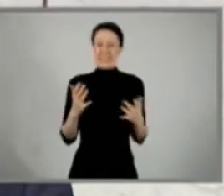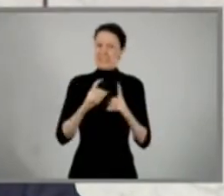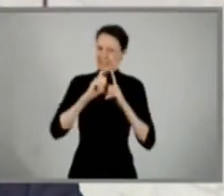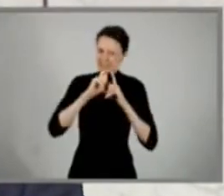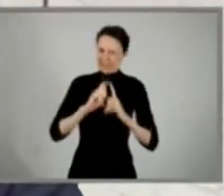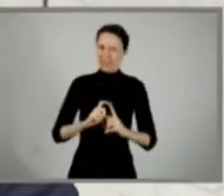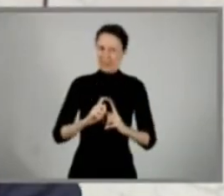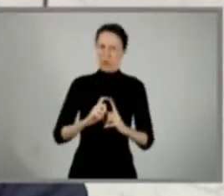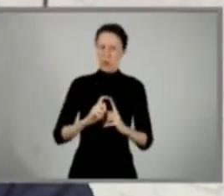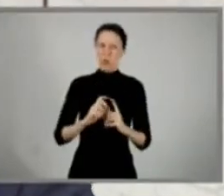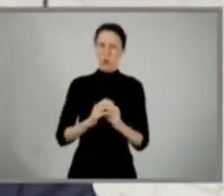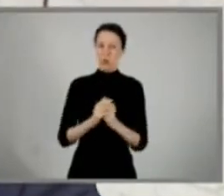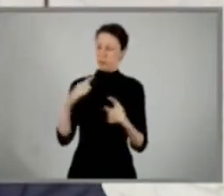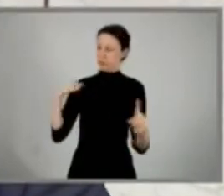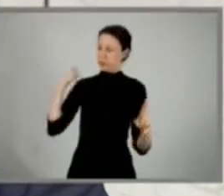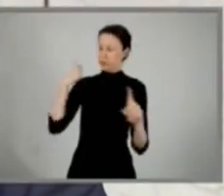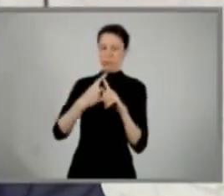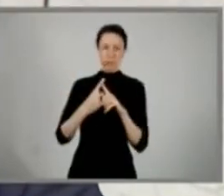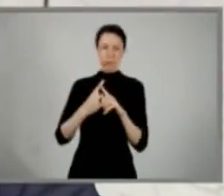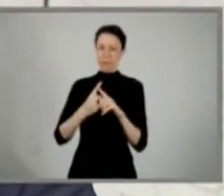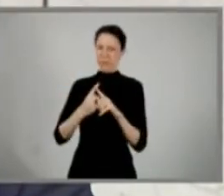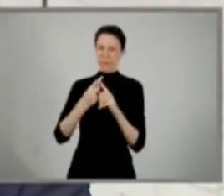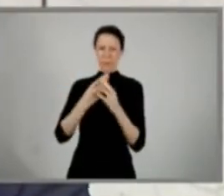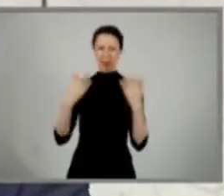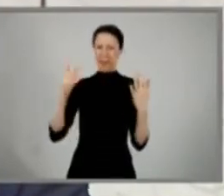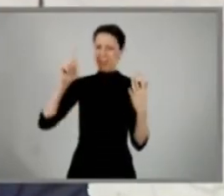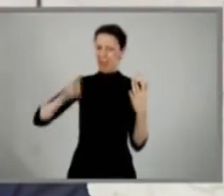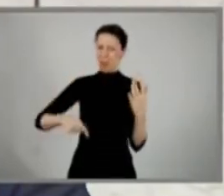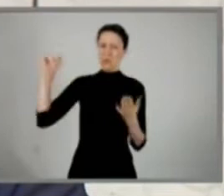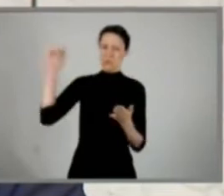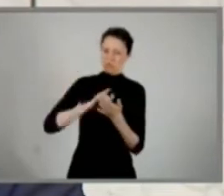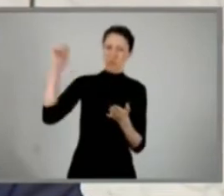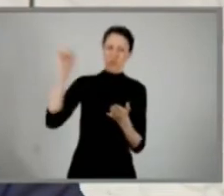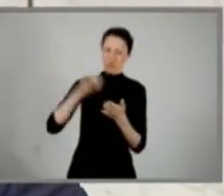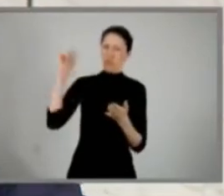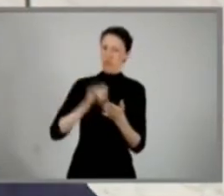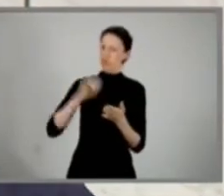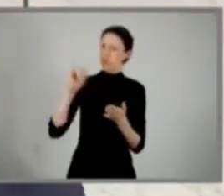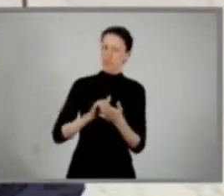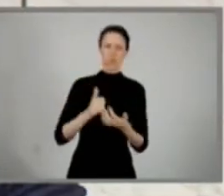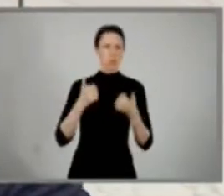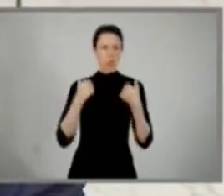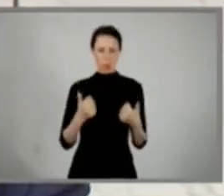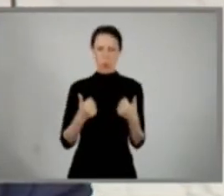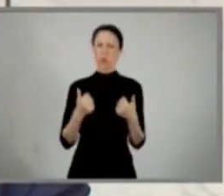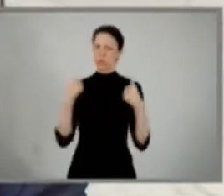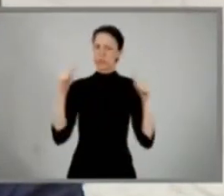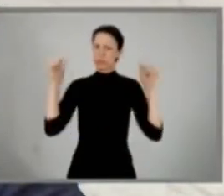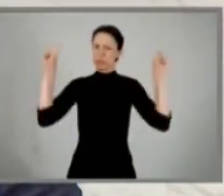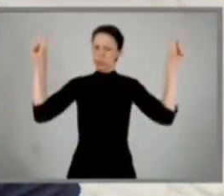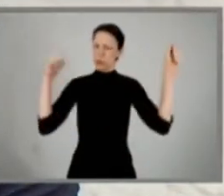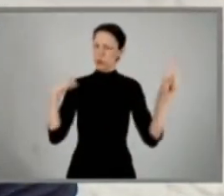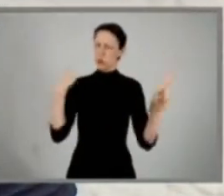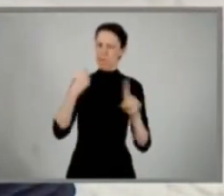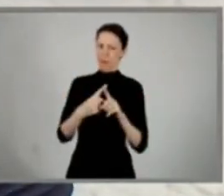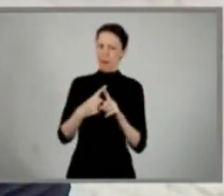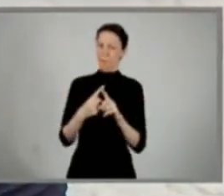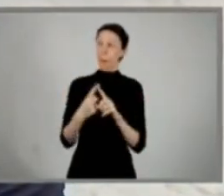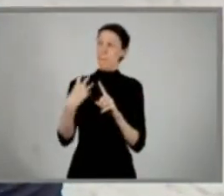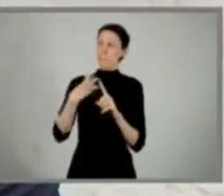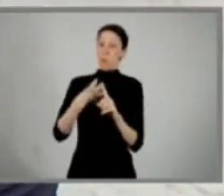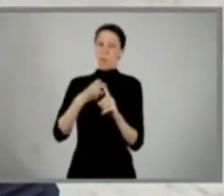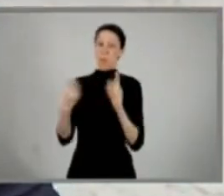since I first spoke of this some weeks ago, if not months, the number of Australians coming onto that list, as you know, has